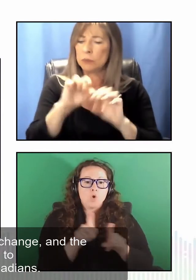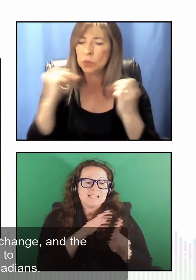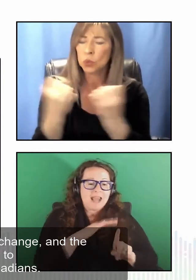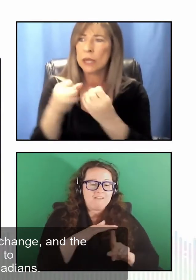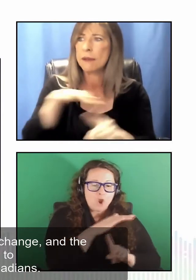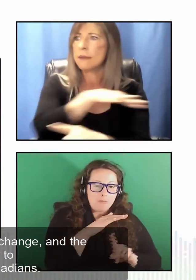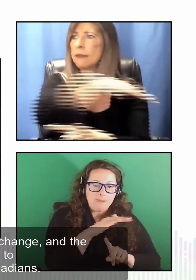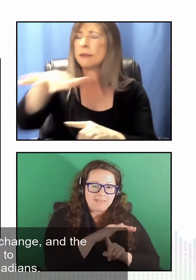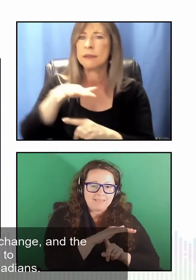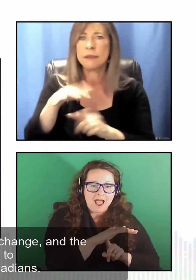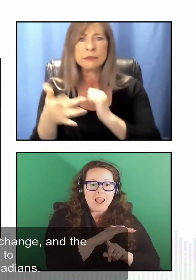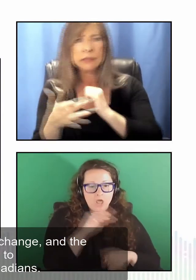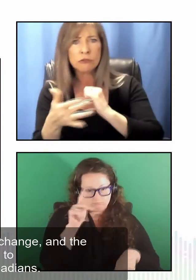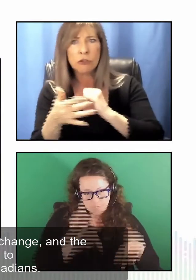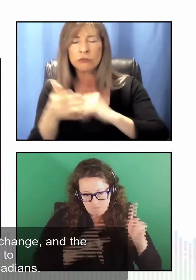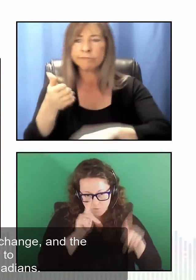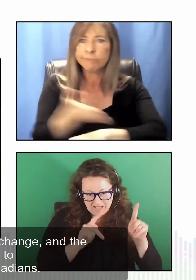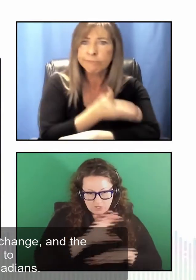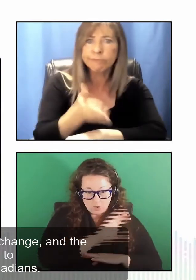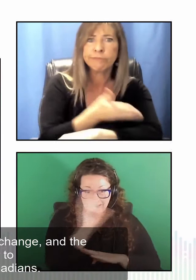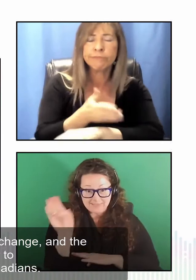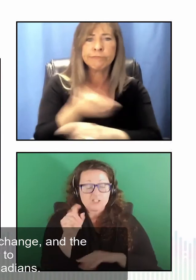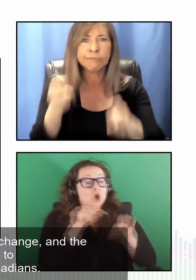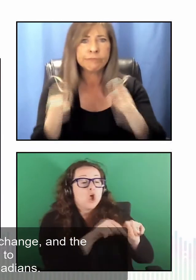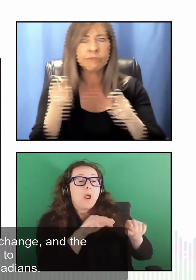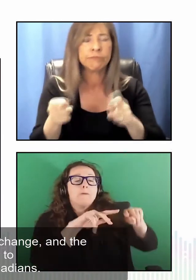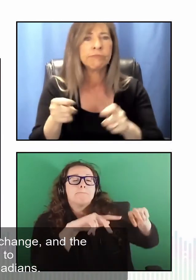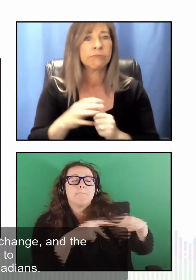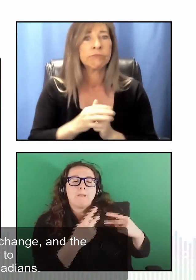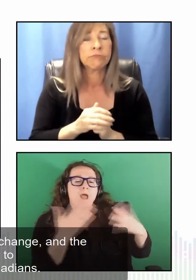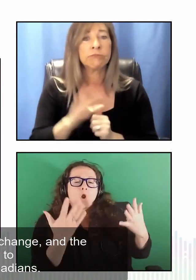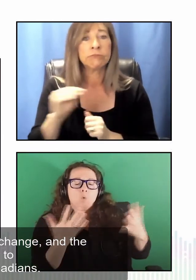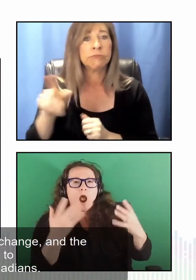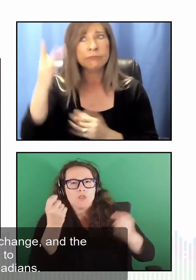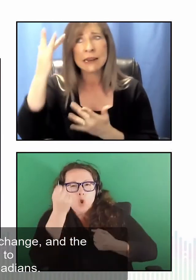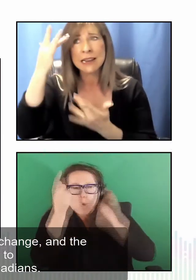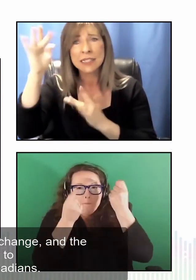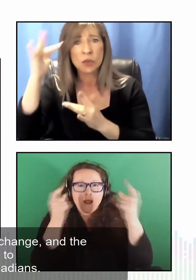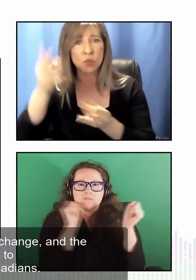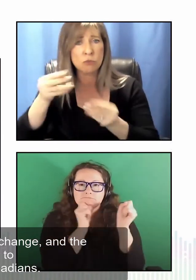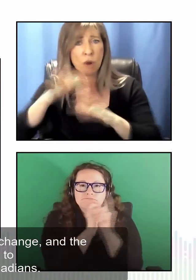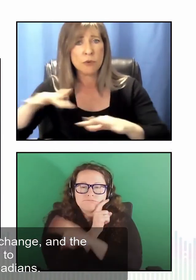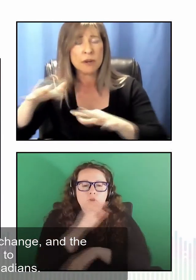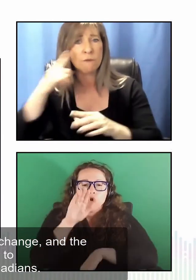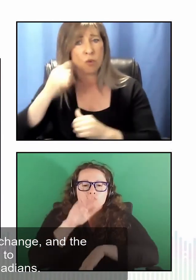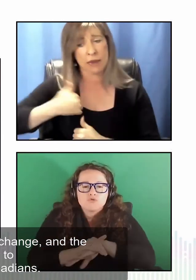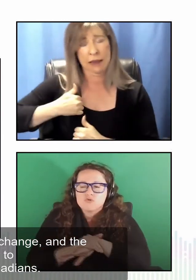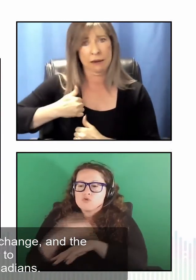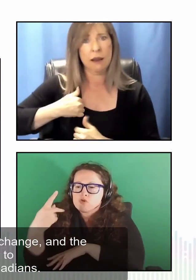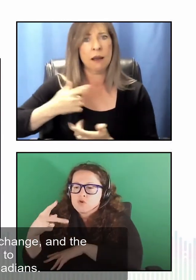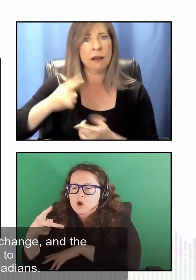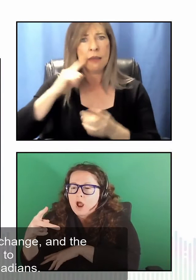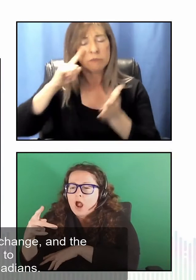technology and the intellectual property of Canada to help better to